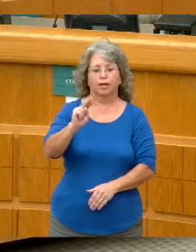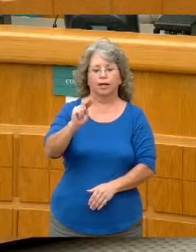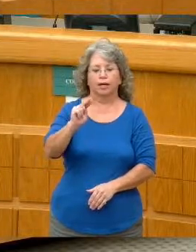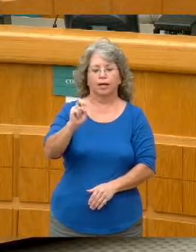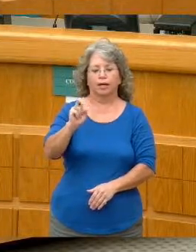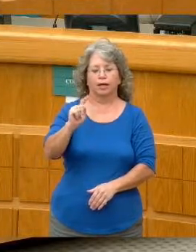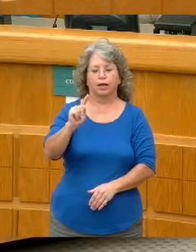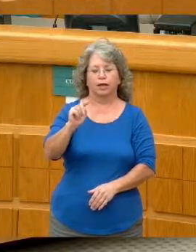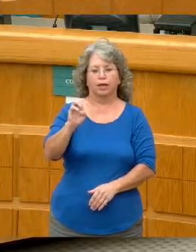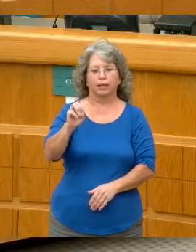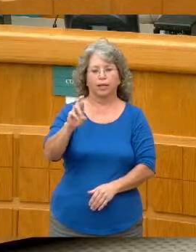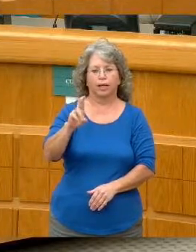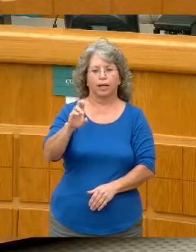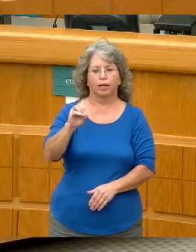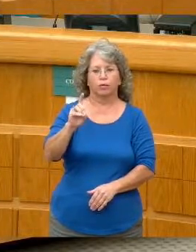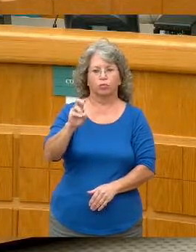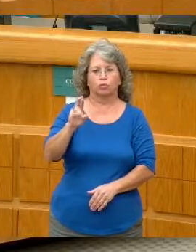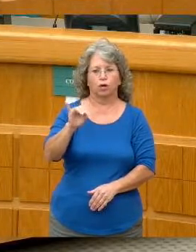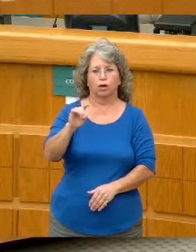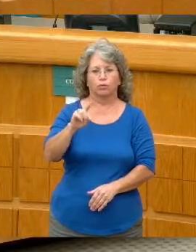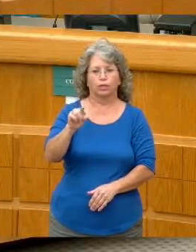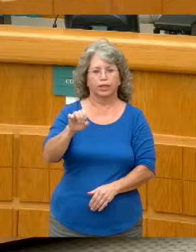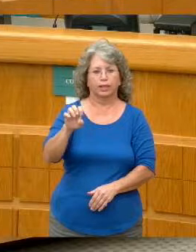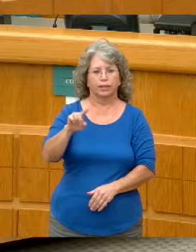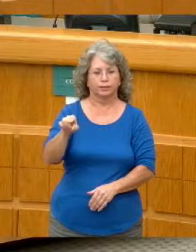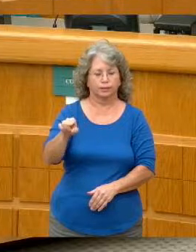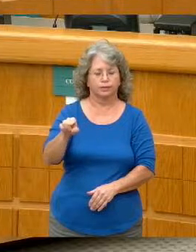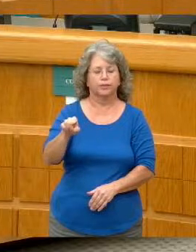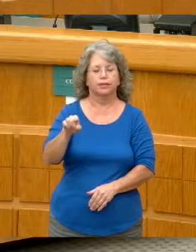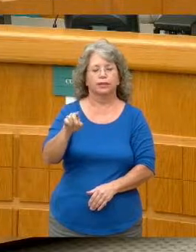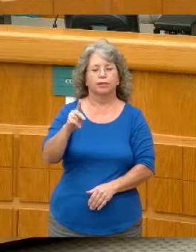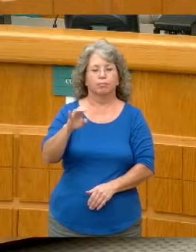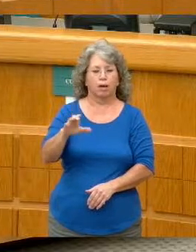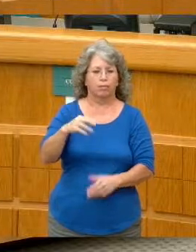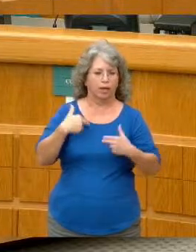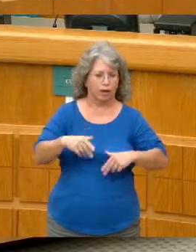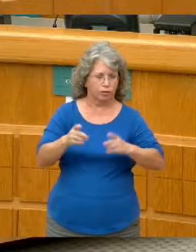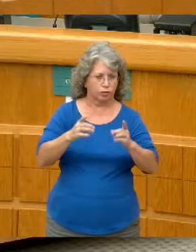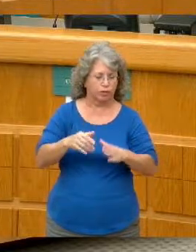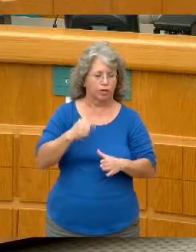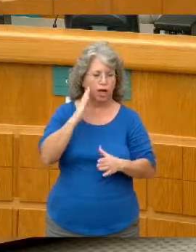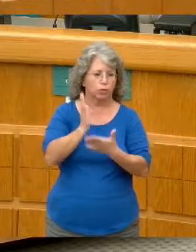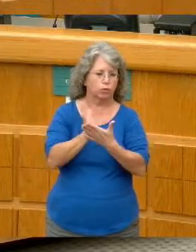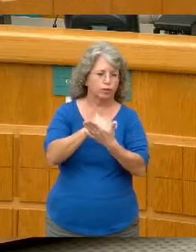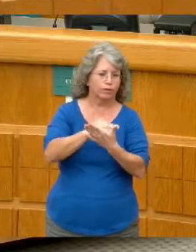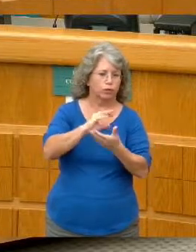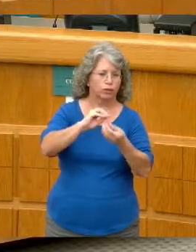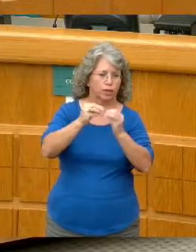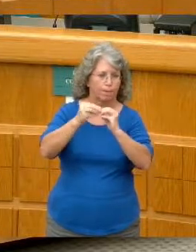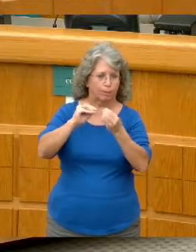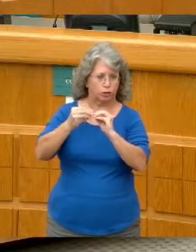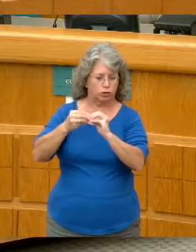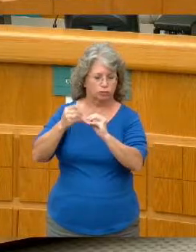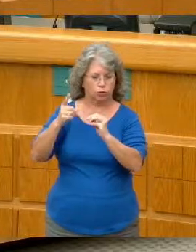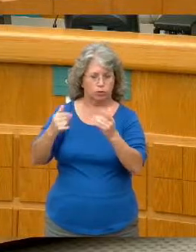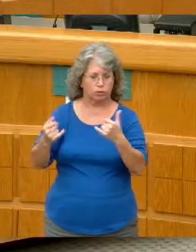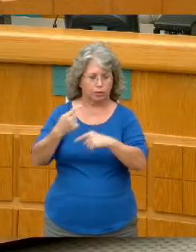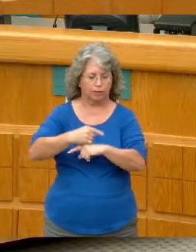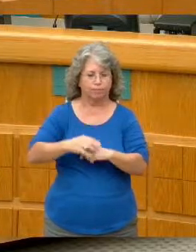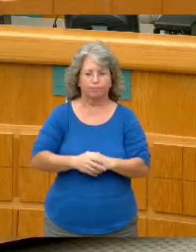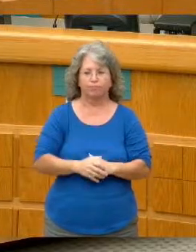Annette Rodriguez, Public Health Director. I'm going to go over our numbers, the number of cases of COVID-19 today.